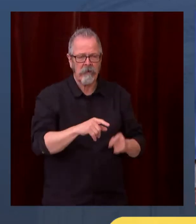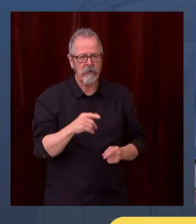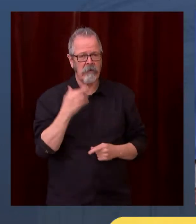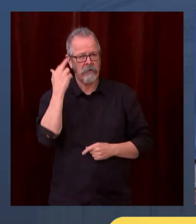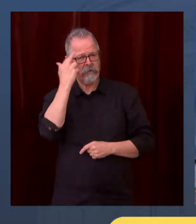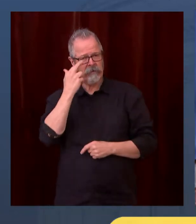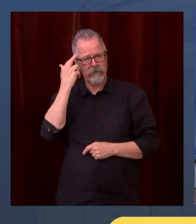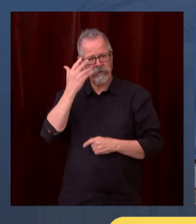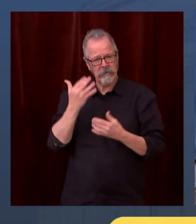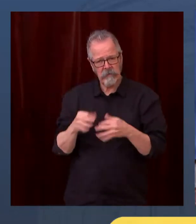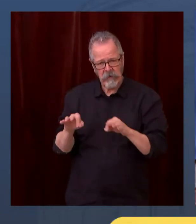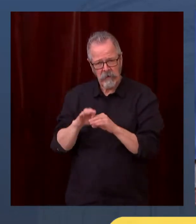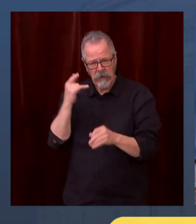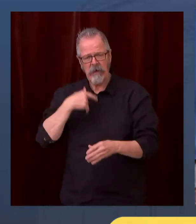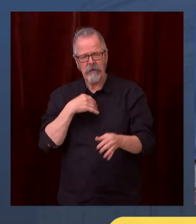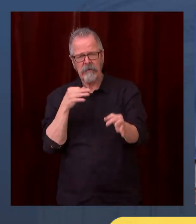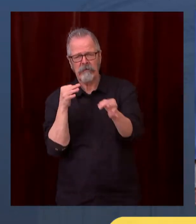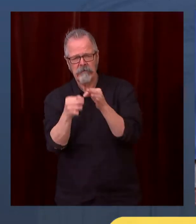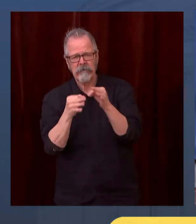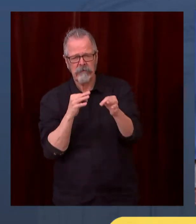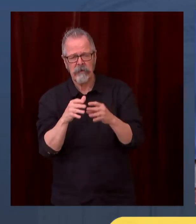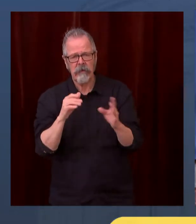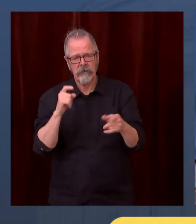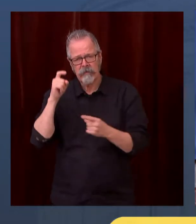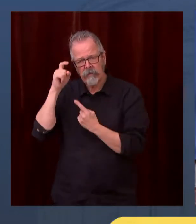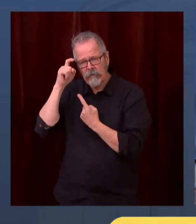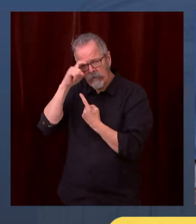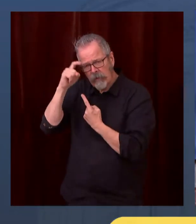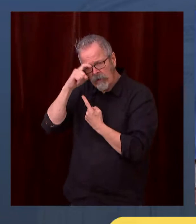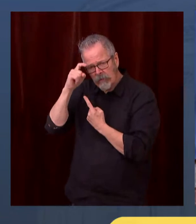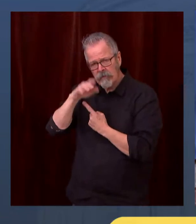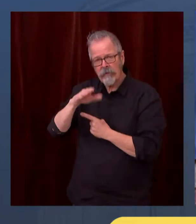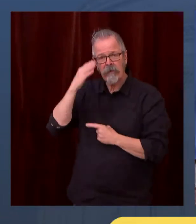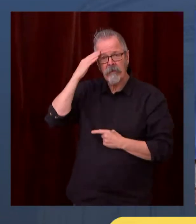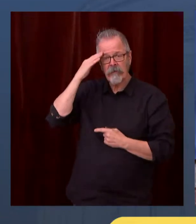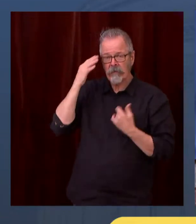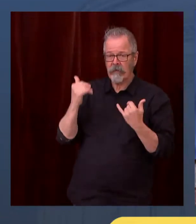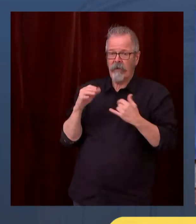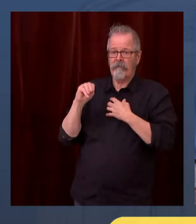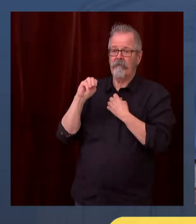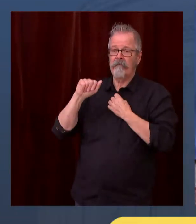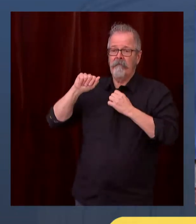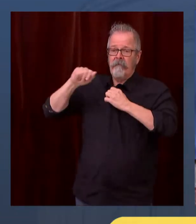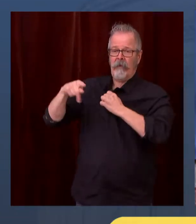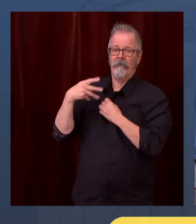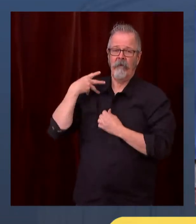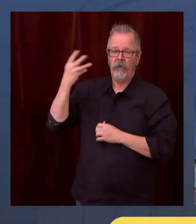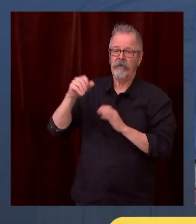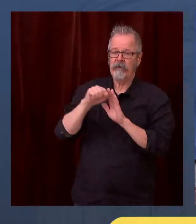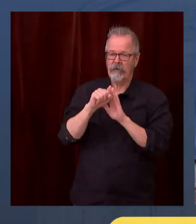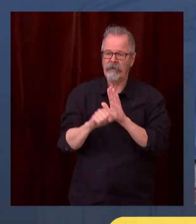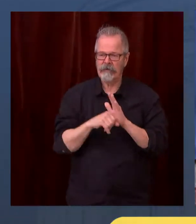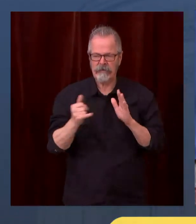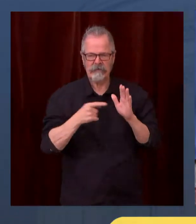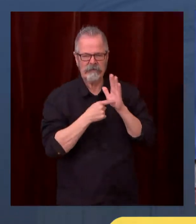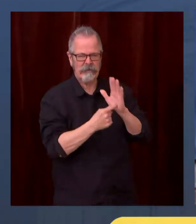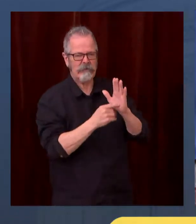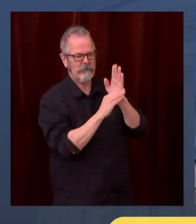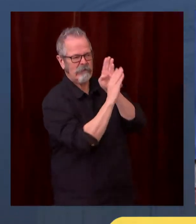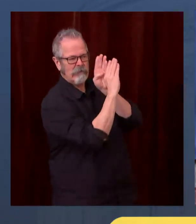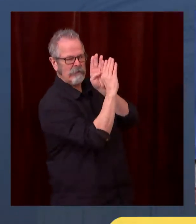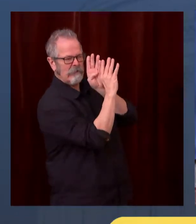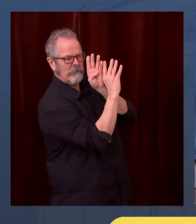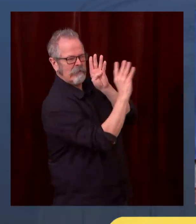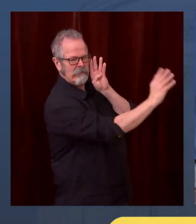and wise. I'll show you a map of the state of Washington. And this